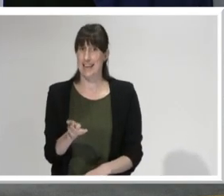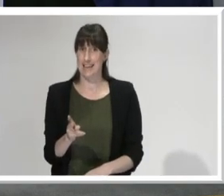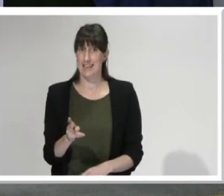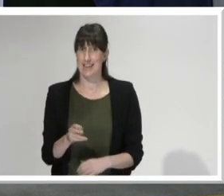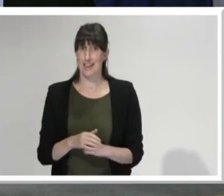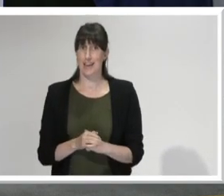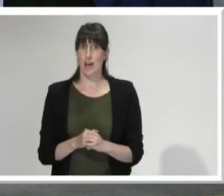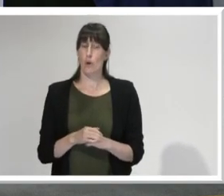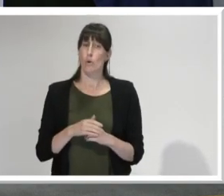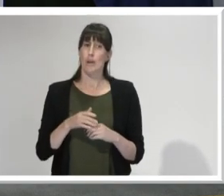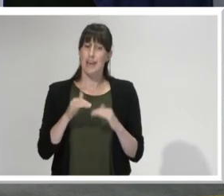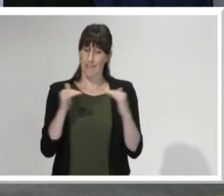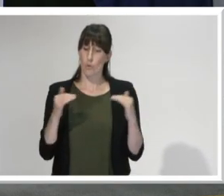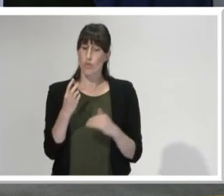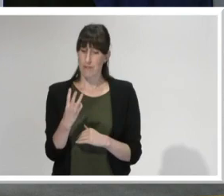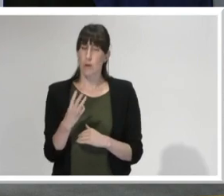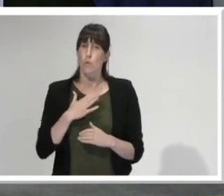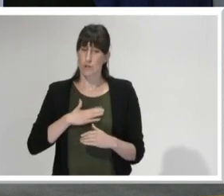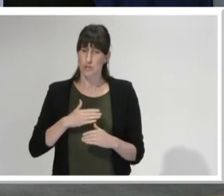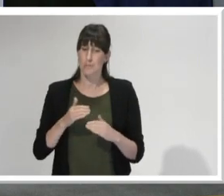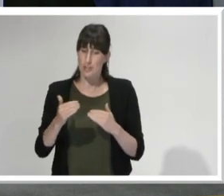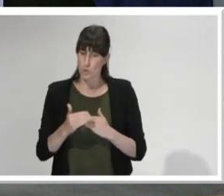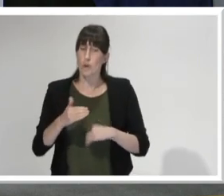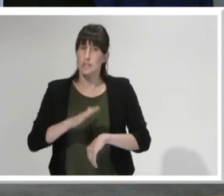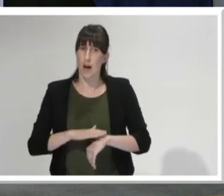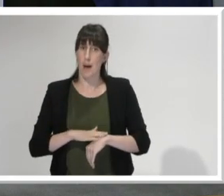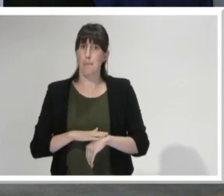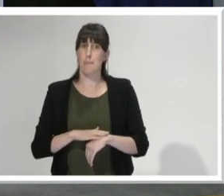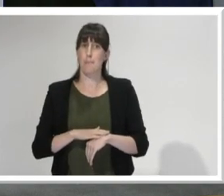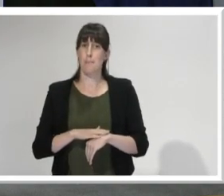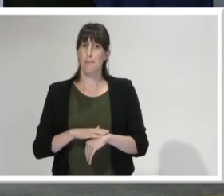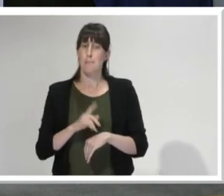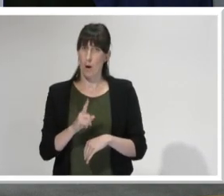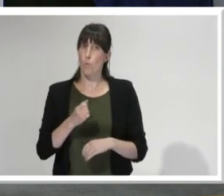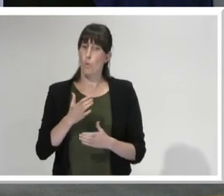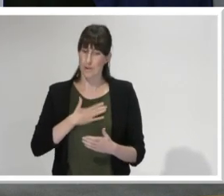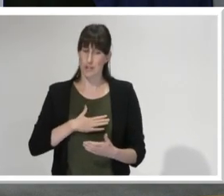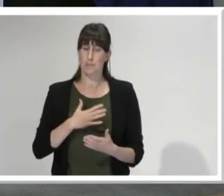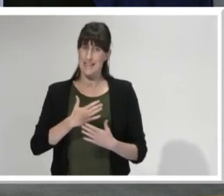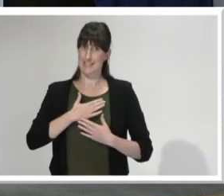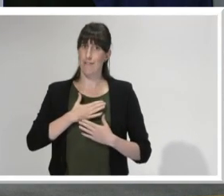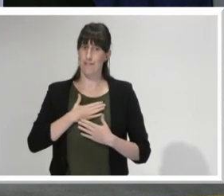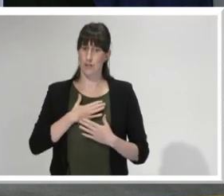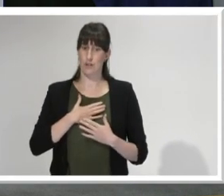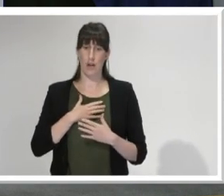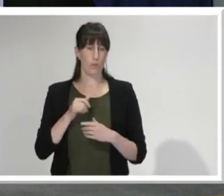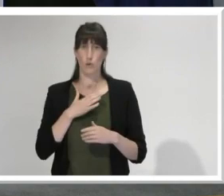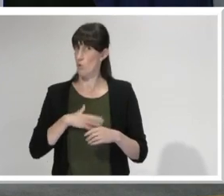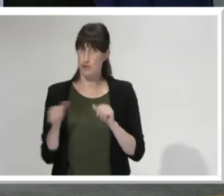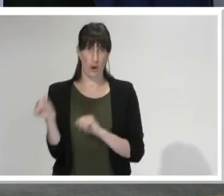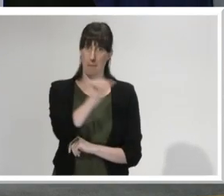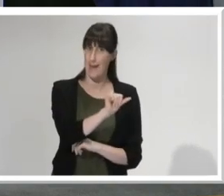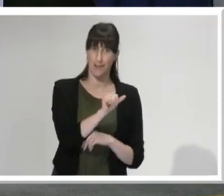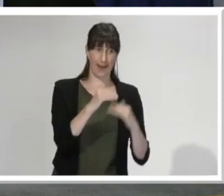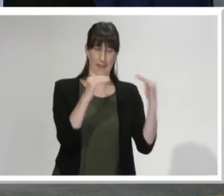spend a long time. The last thing I'll say just on the judgment call around movement out of lockdown. In the last couple of weeks, I've spoken to the